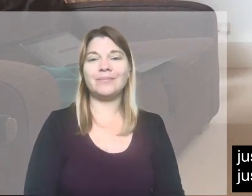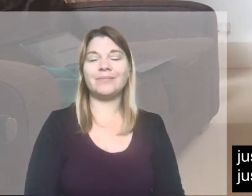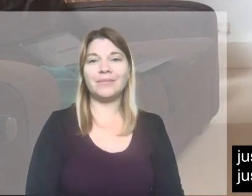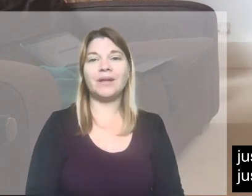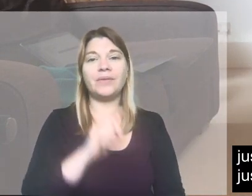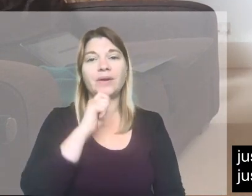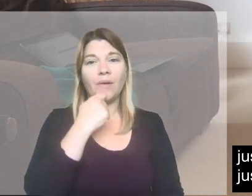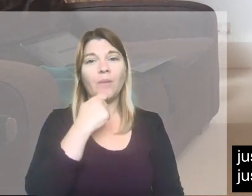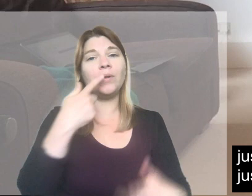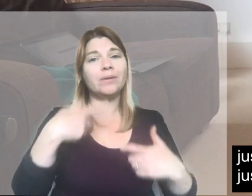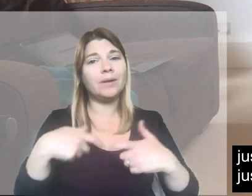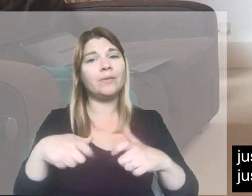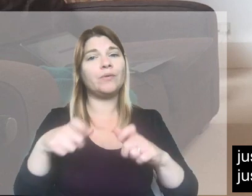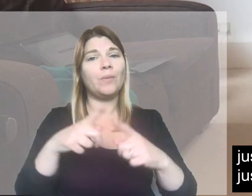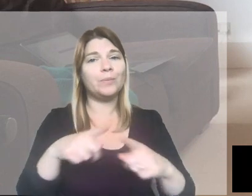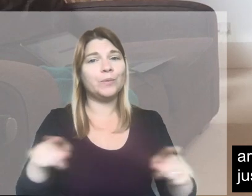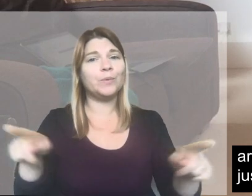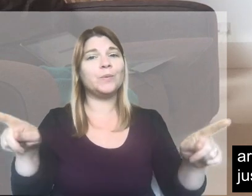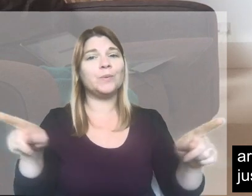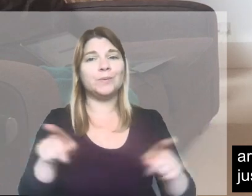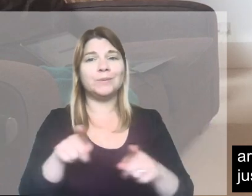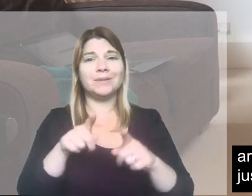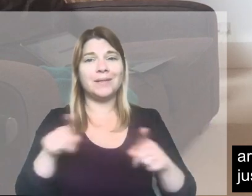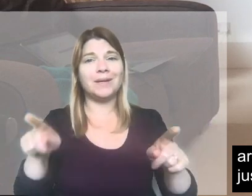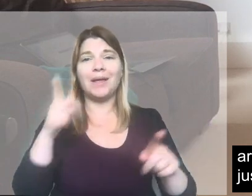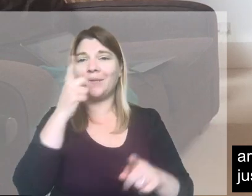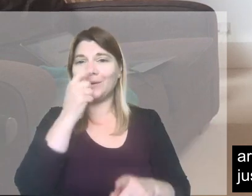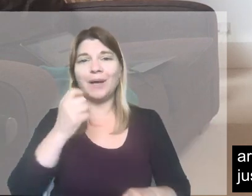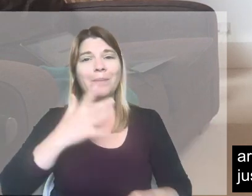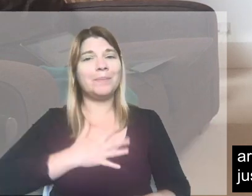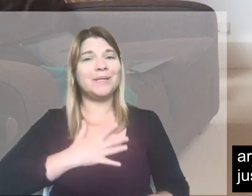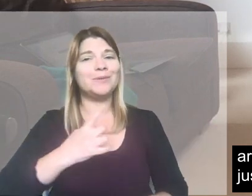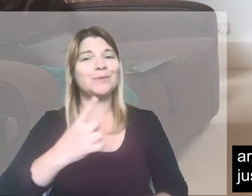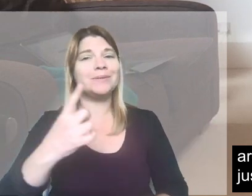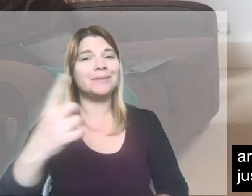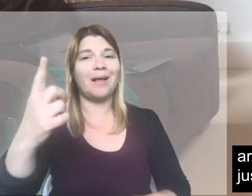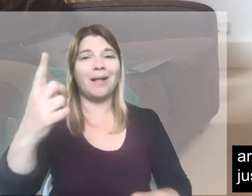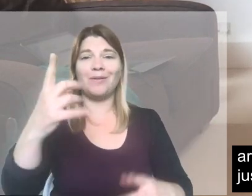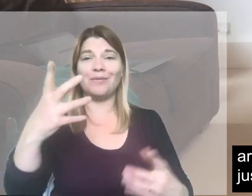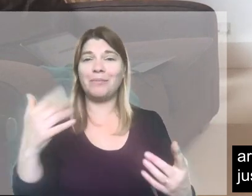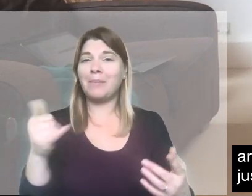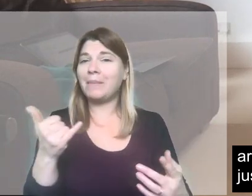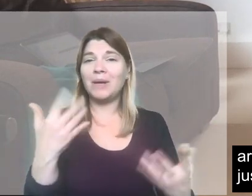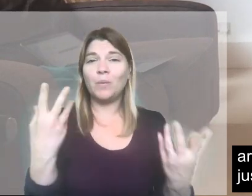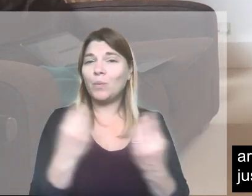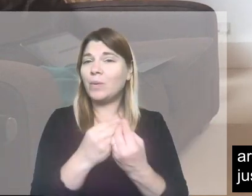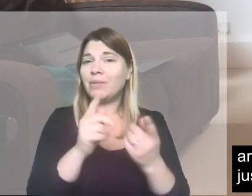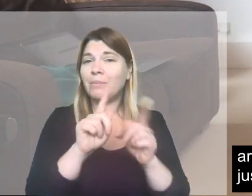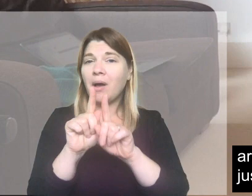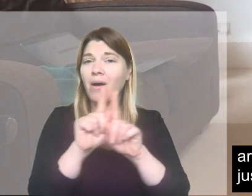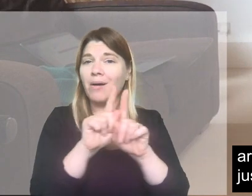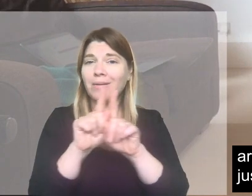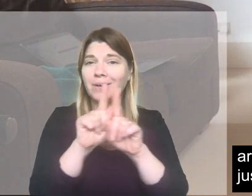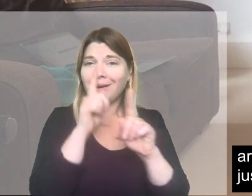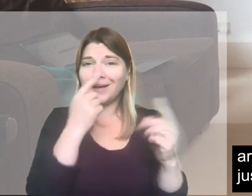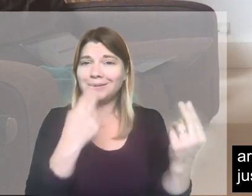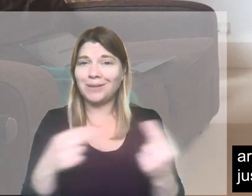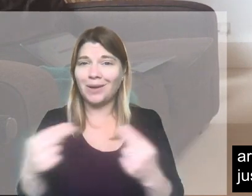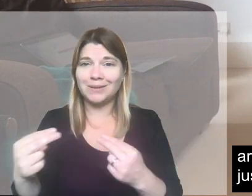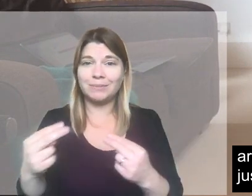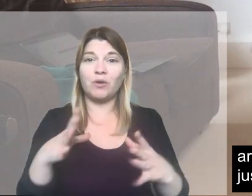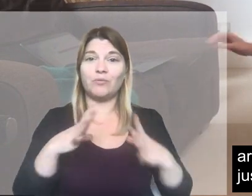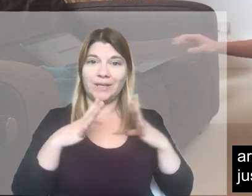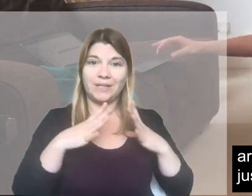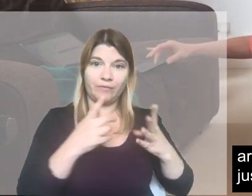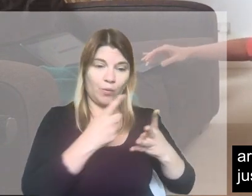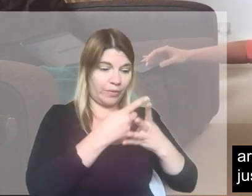the last minute to just move around, swing, dance with your partner, and just have a nice time. Okay,